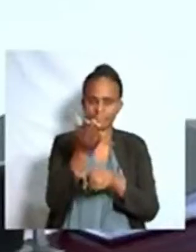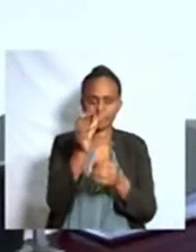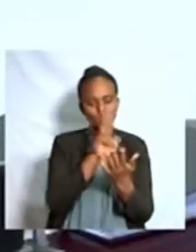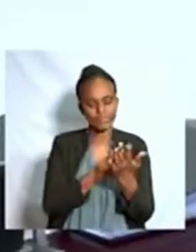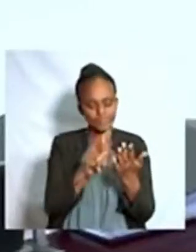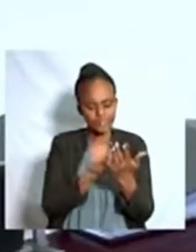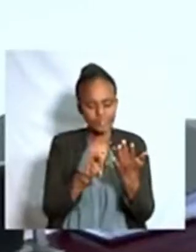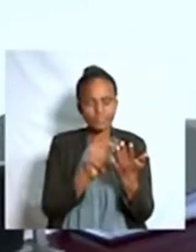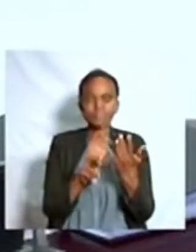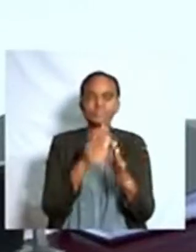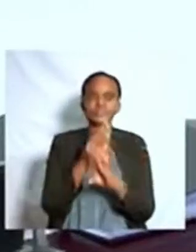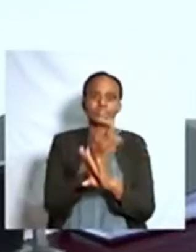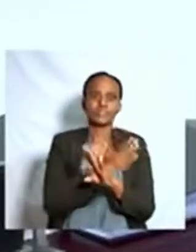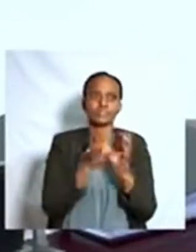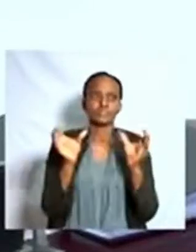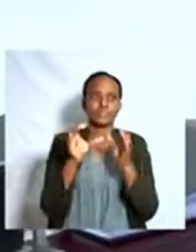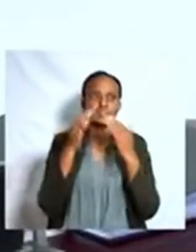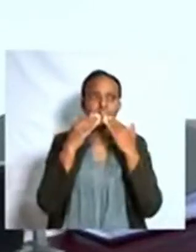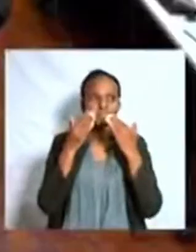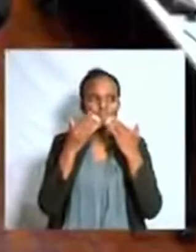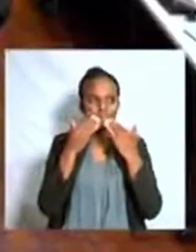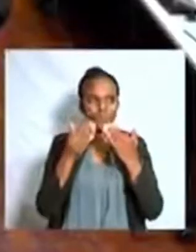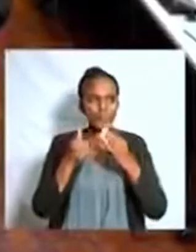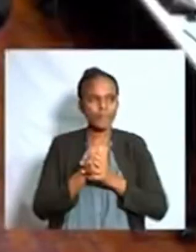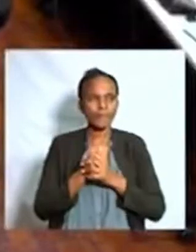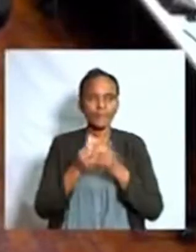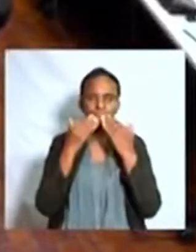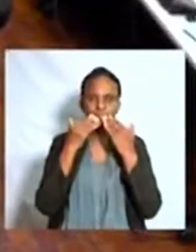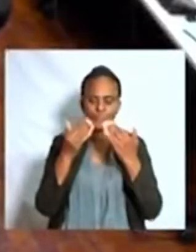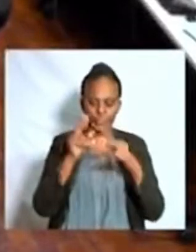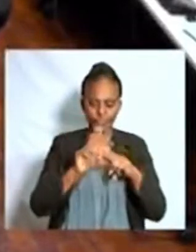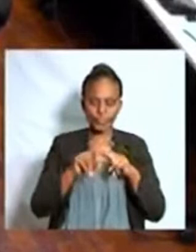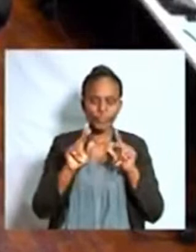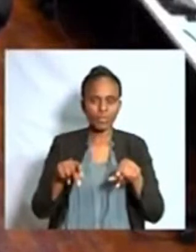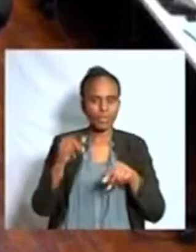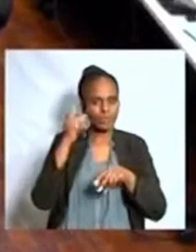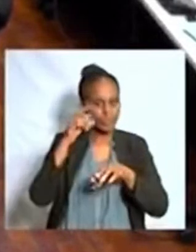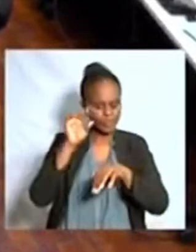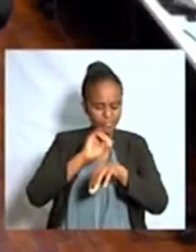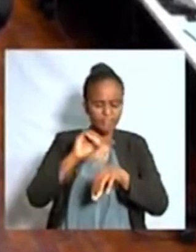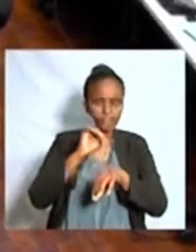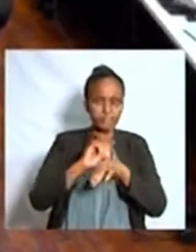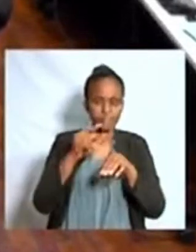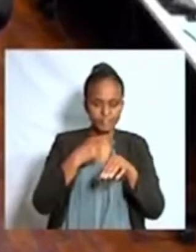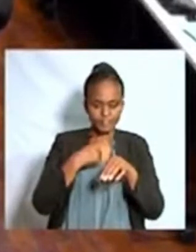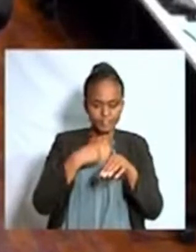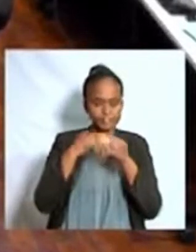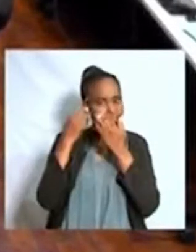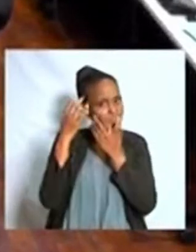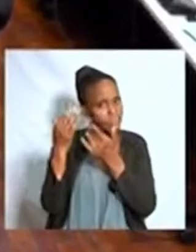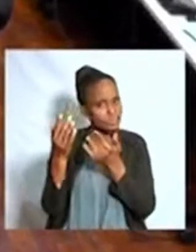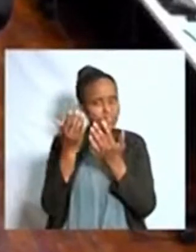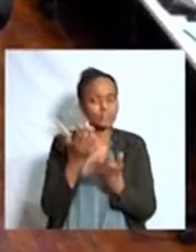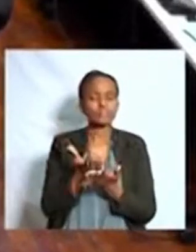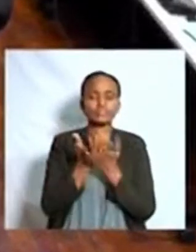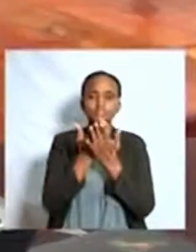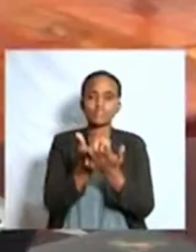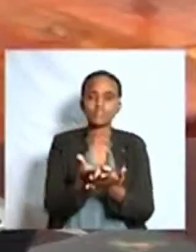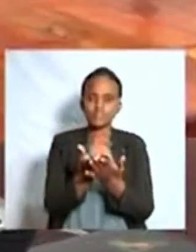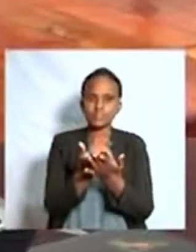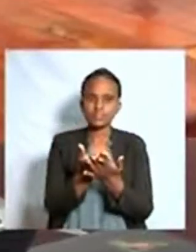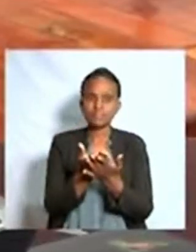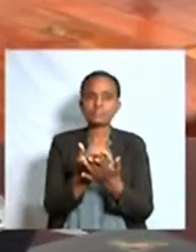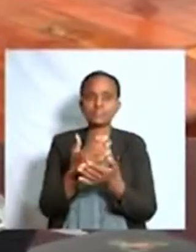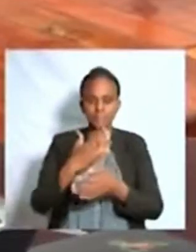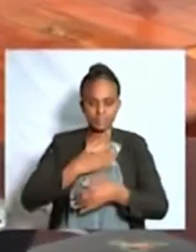submission before the committee. Thank you. Thank you, Chair, for this opportunity. I wish to now present the memorandum of my